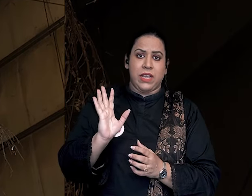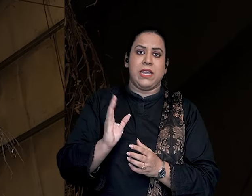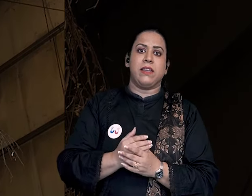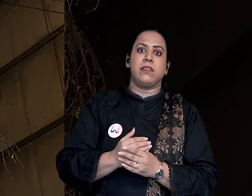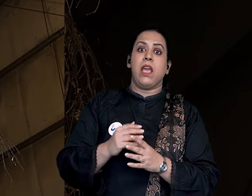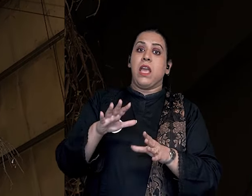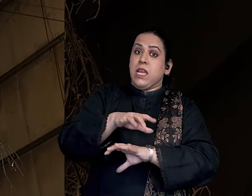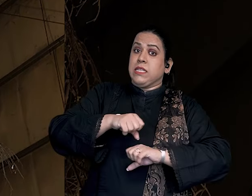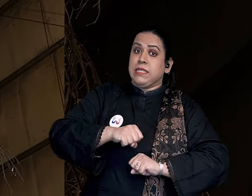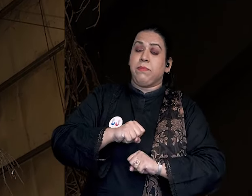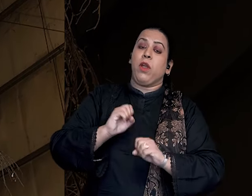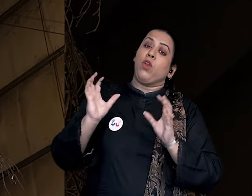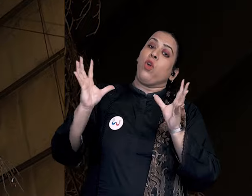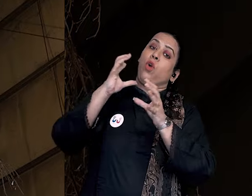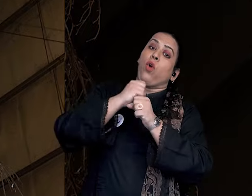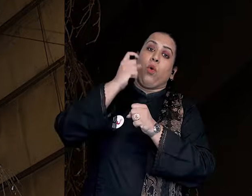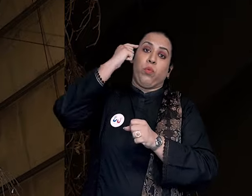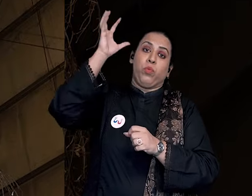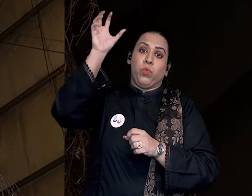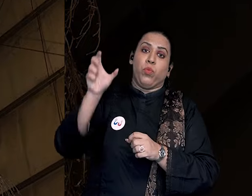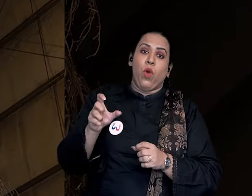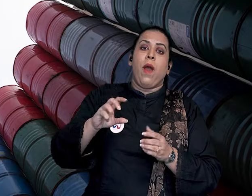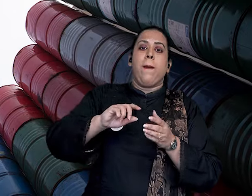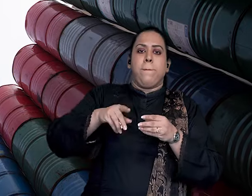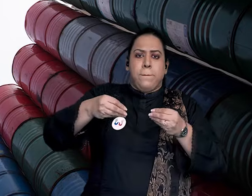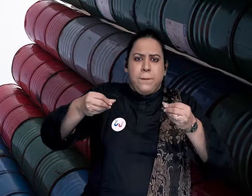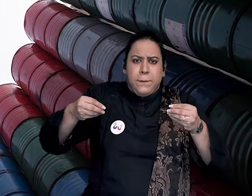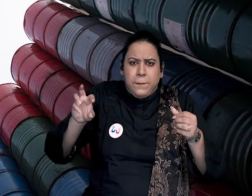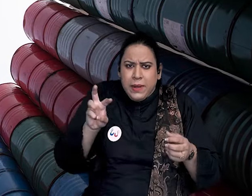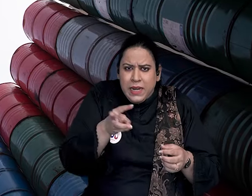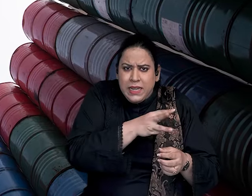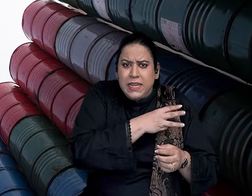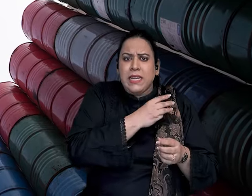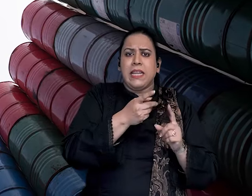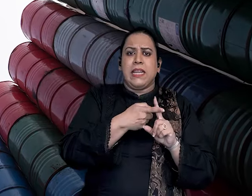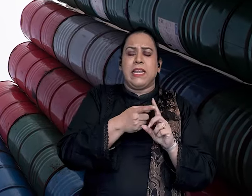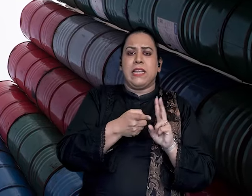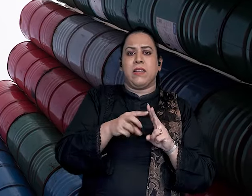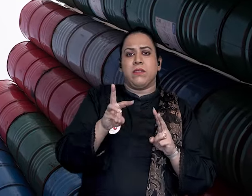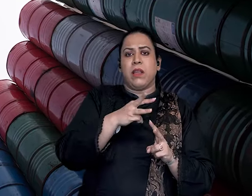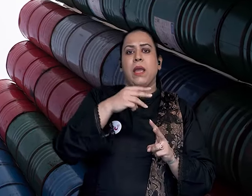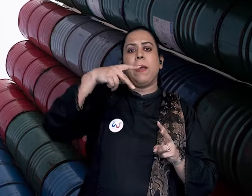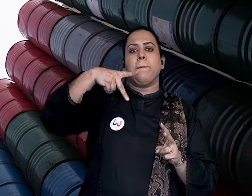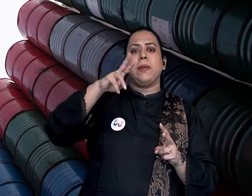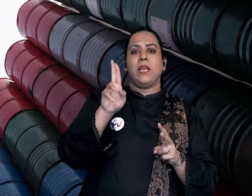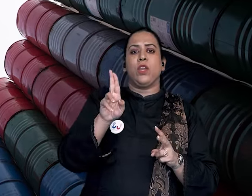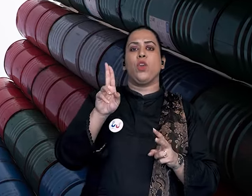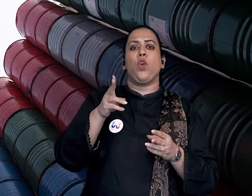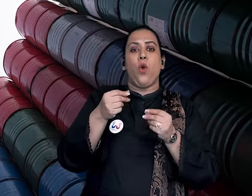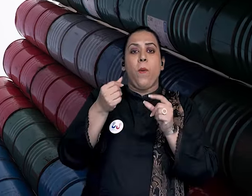with the architecture of the space, interacting with everything that's there, and really thinking about